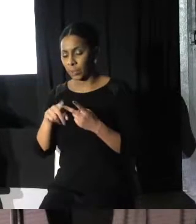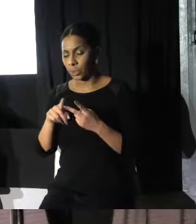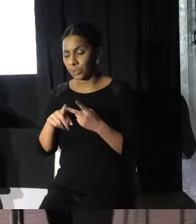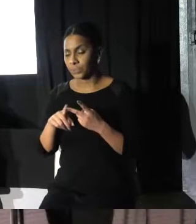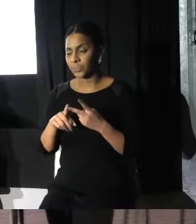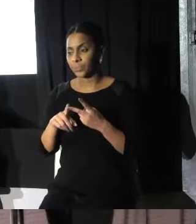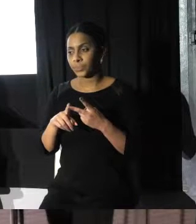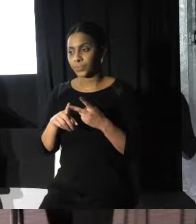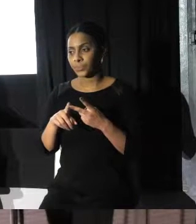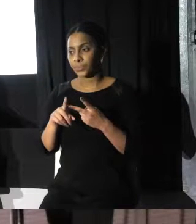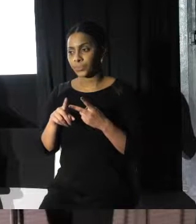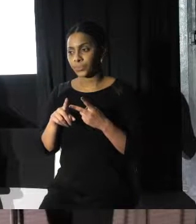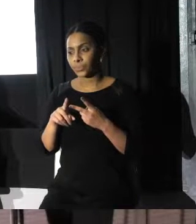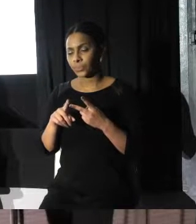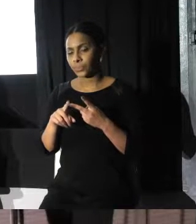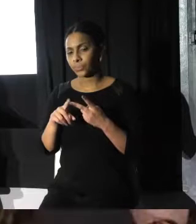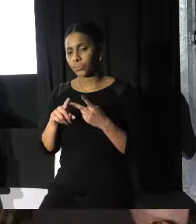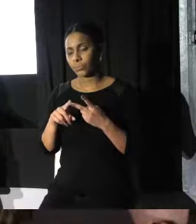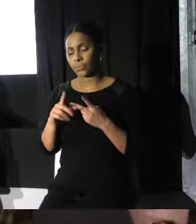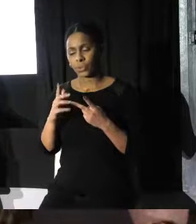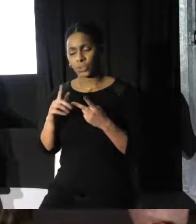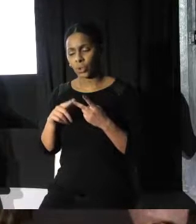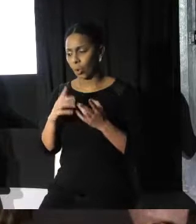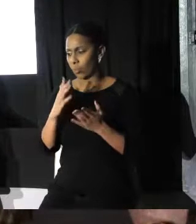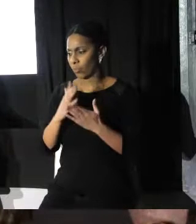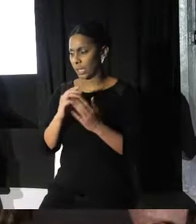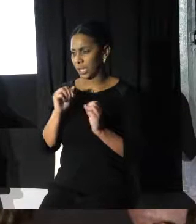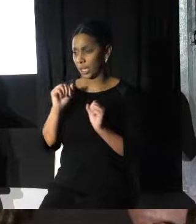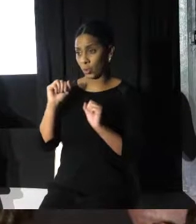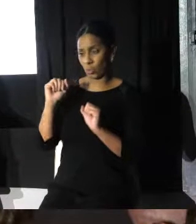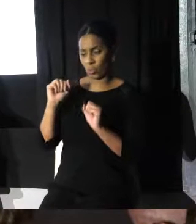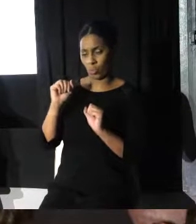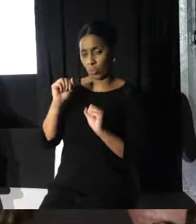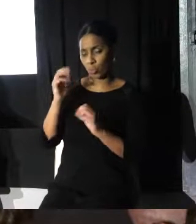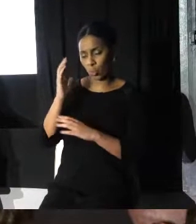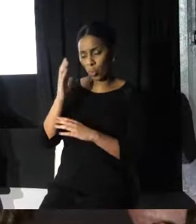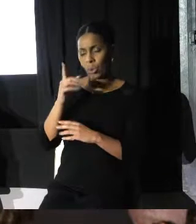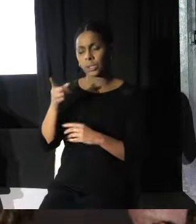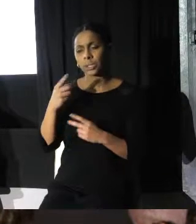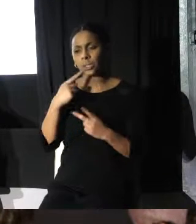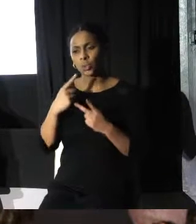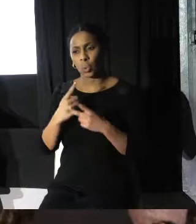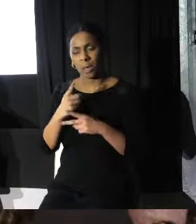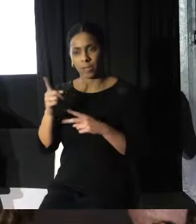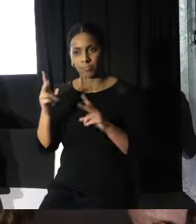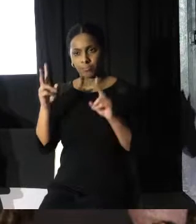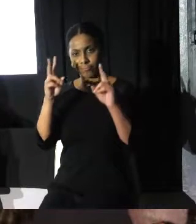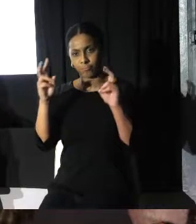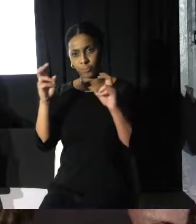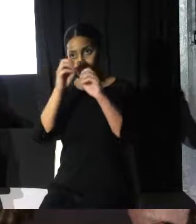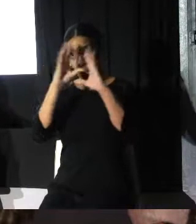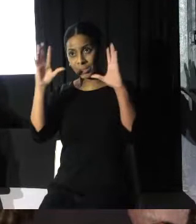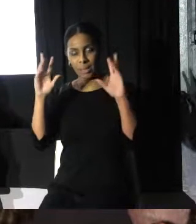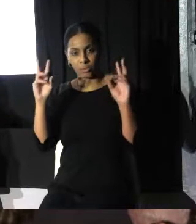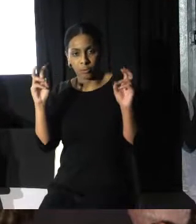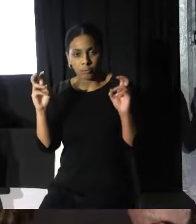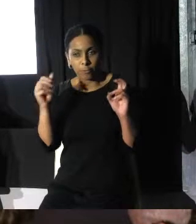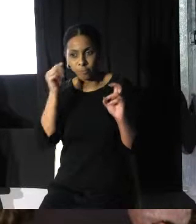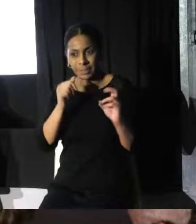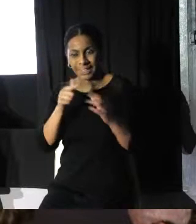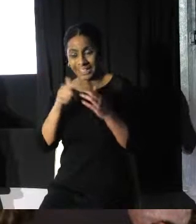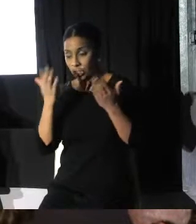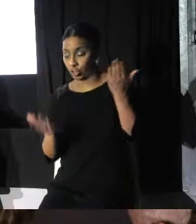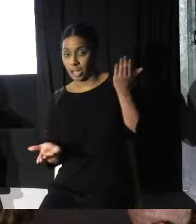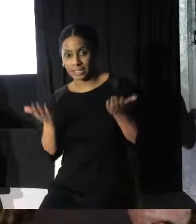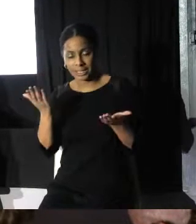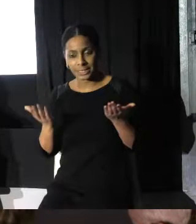whole quest in your talk, a concept of injustice. And we're not